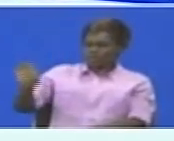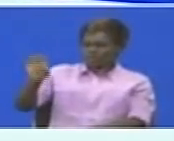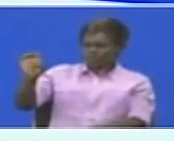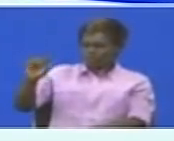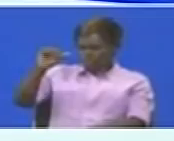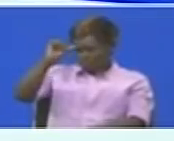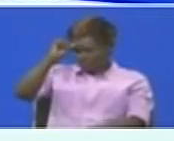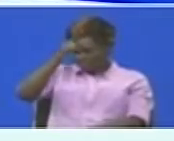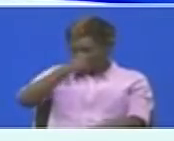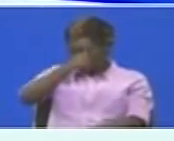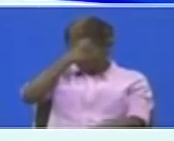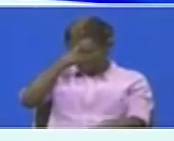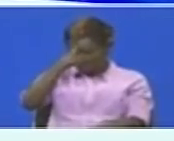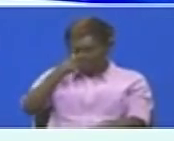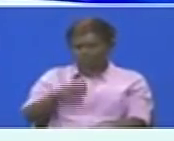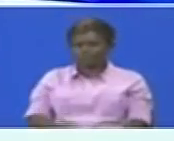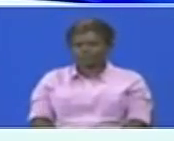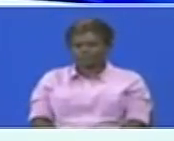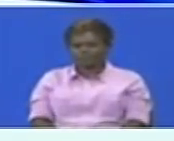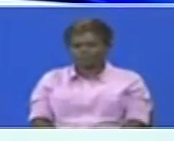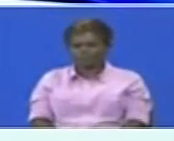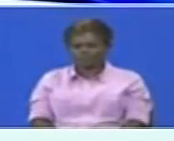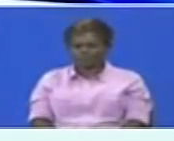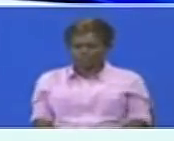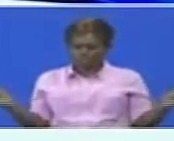and even Asia. Thanks, watch Alex. My steps. Thanks, Alex. Thank Alex, you. Daring abroad. We take a short break now.